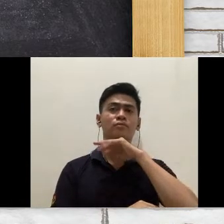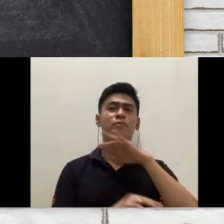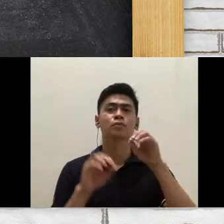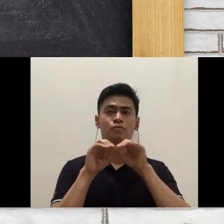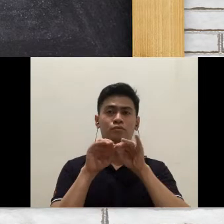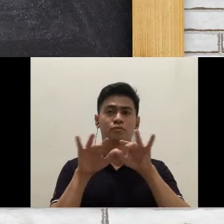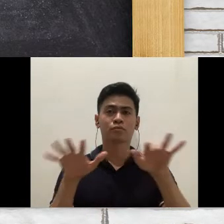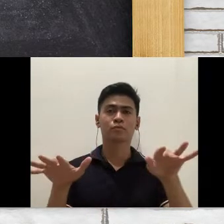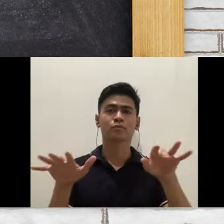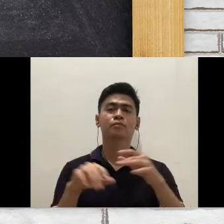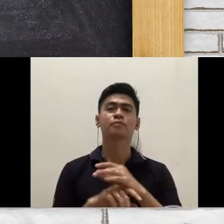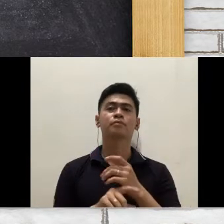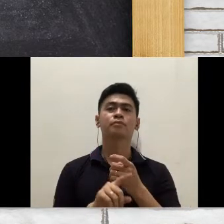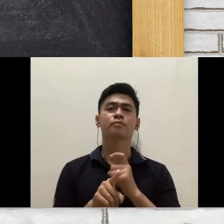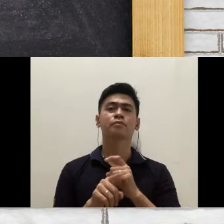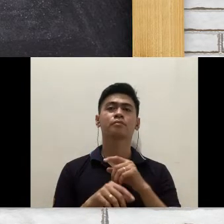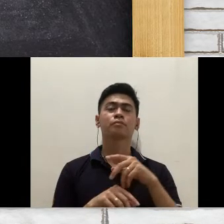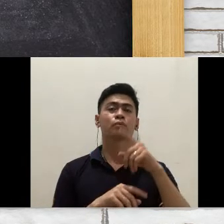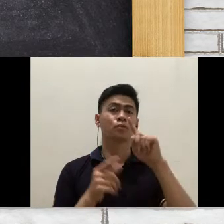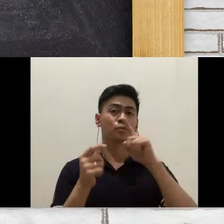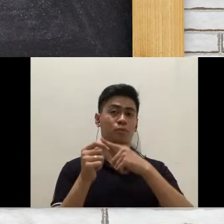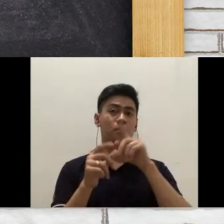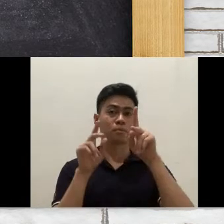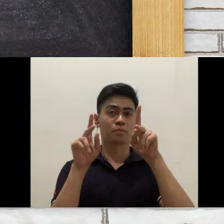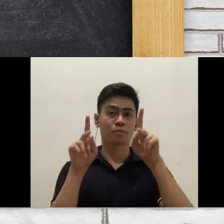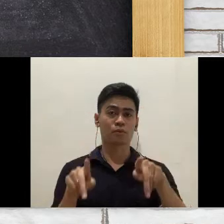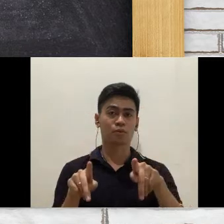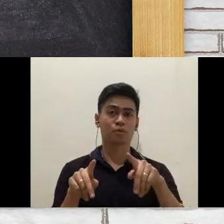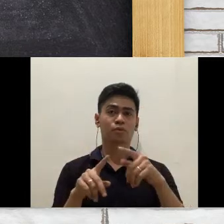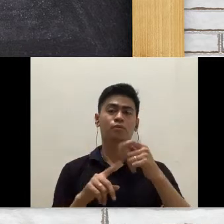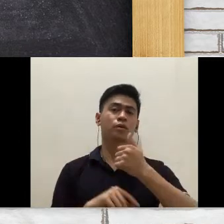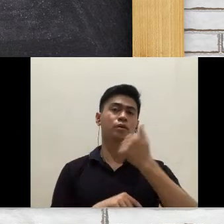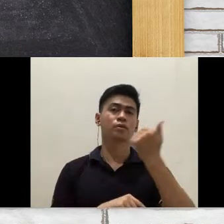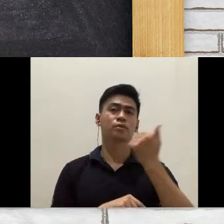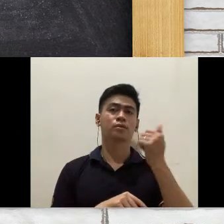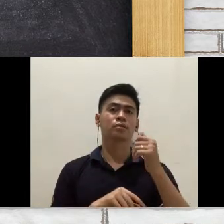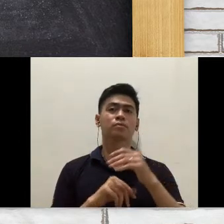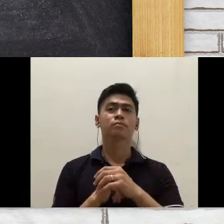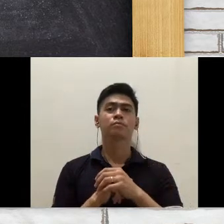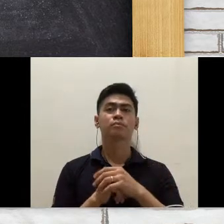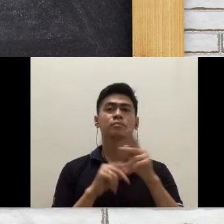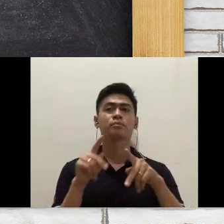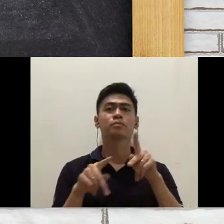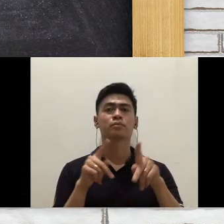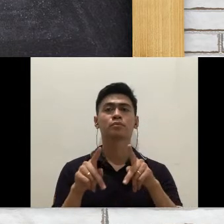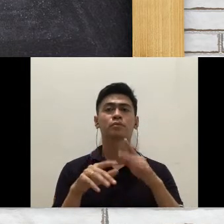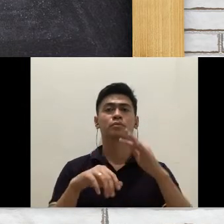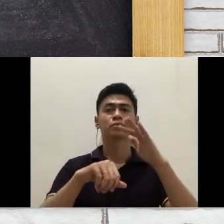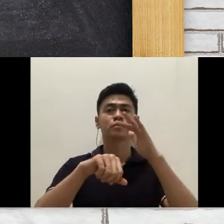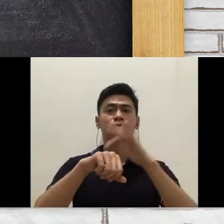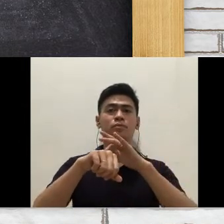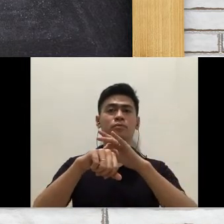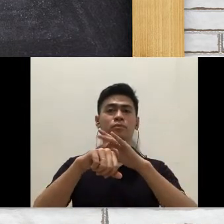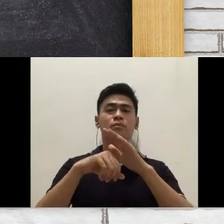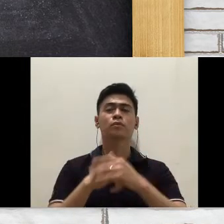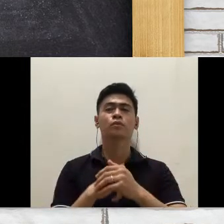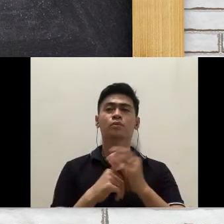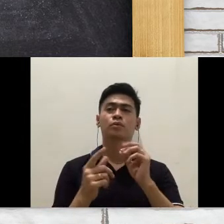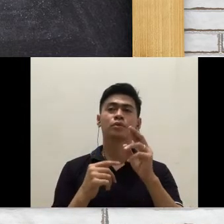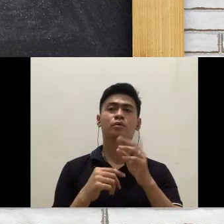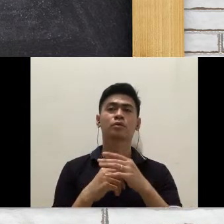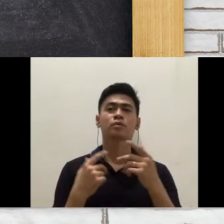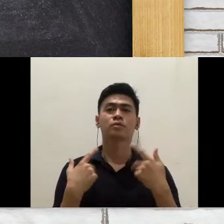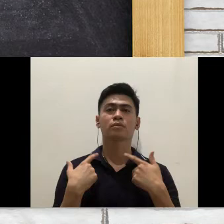Persuasive. Number 9, the virus can spread from a contaminated person to another